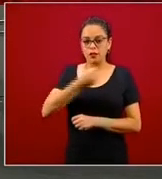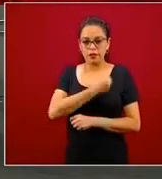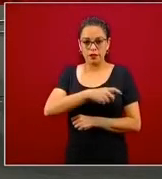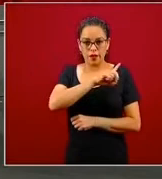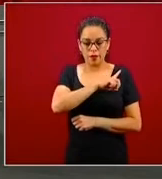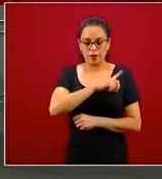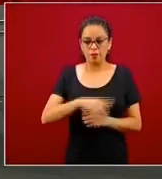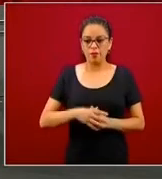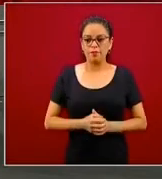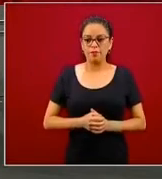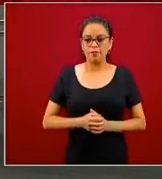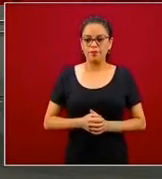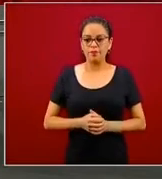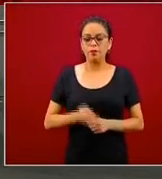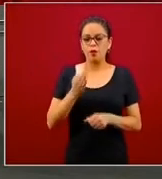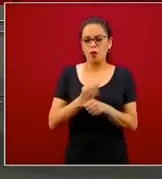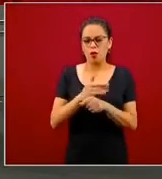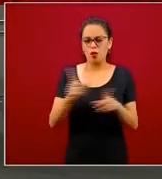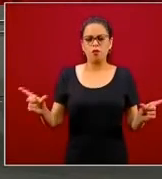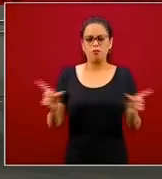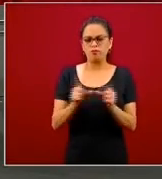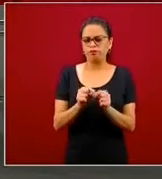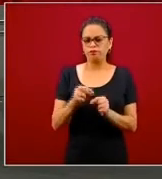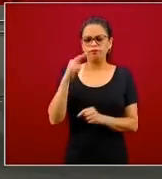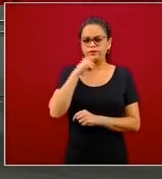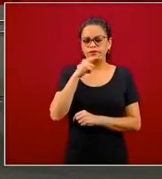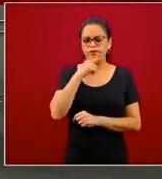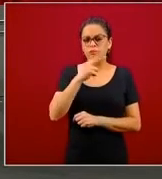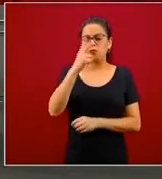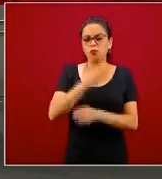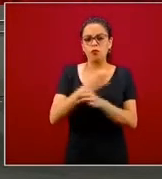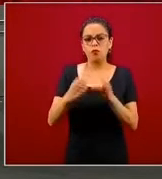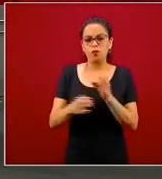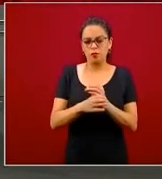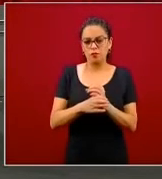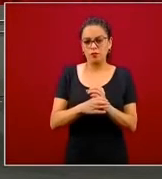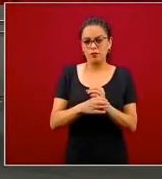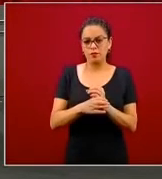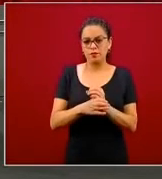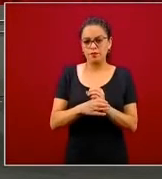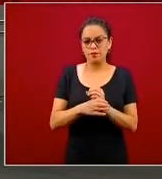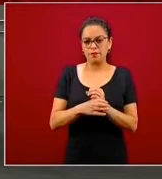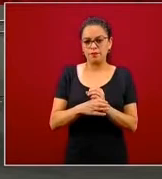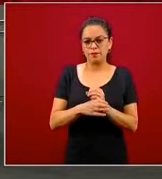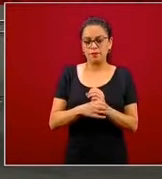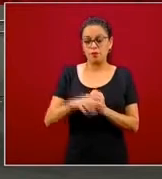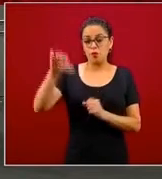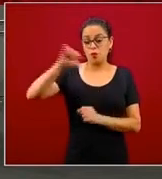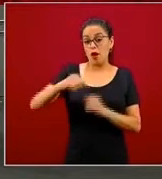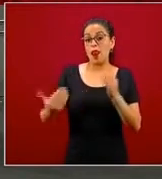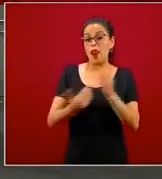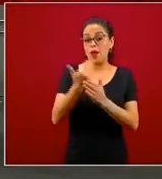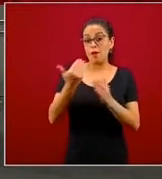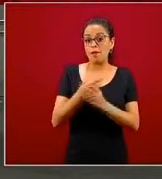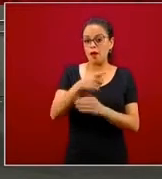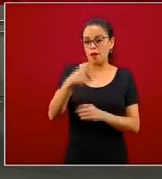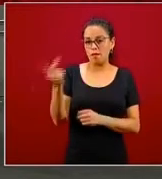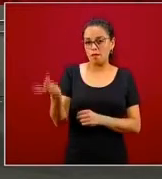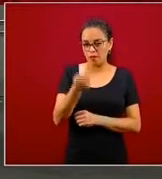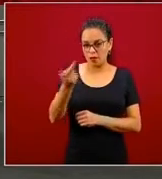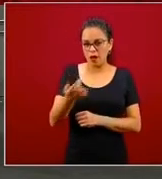of Epidemiology in the Ministry of Health. Now we are going to comment very briefly two elements that